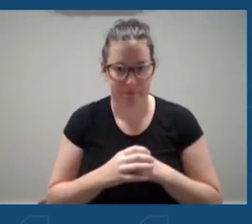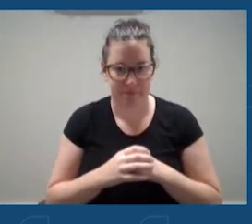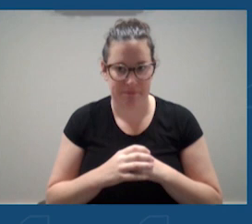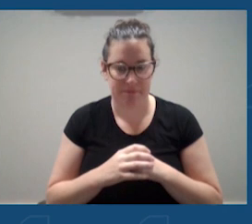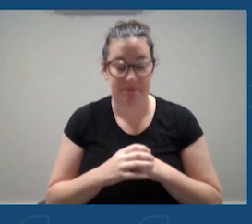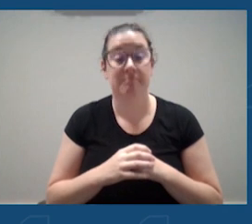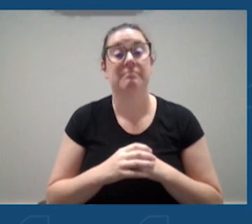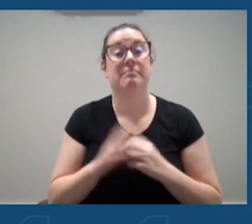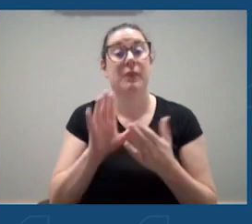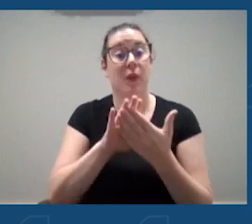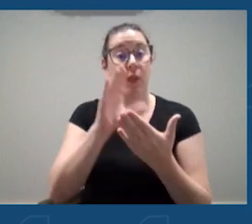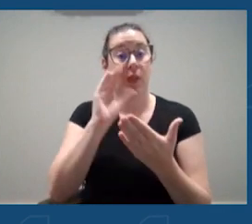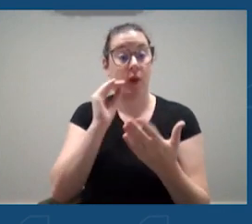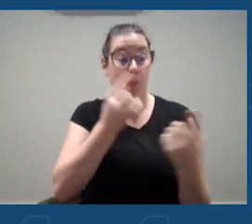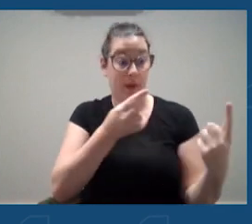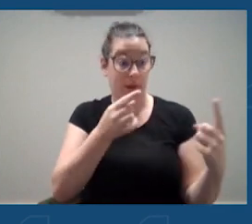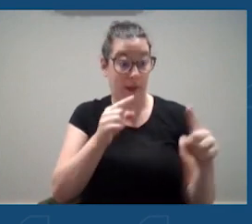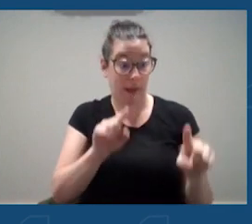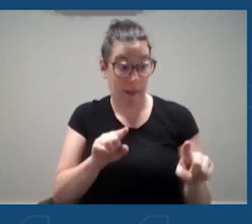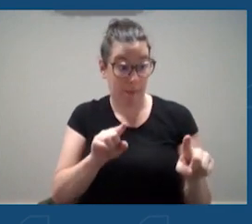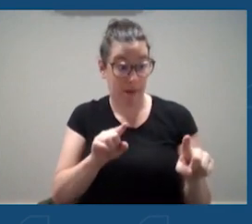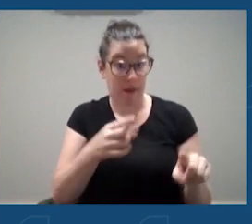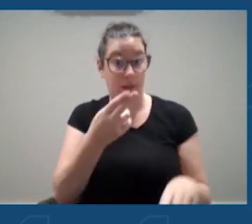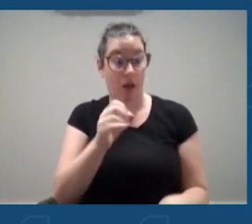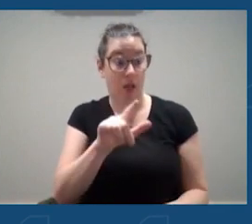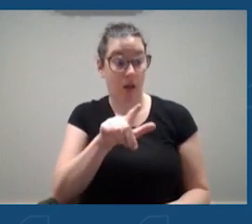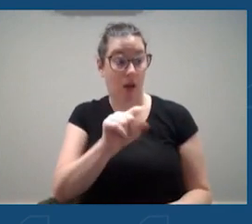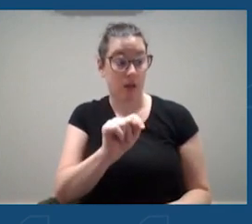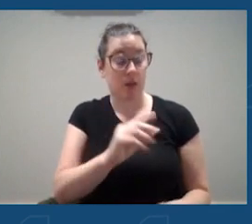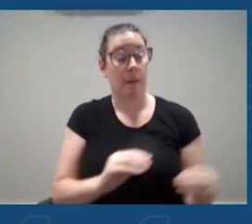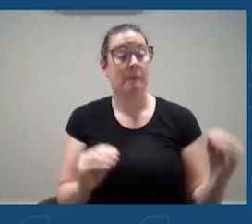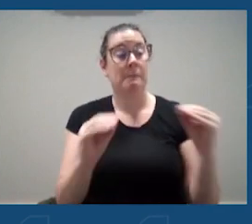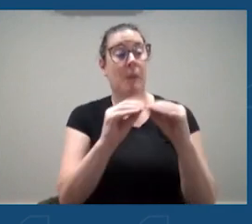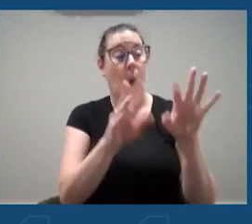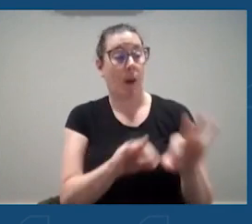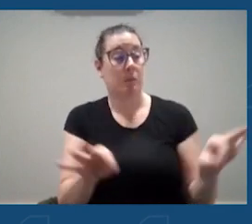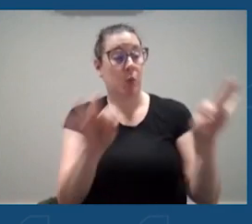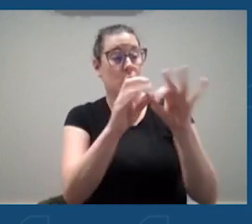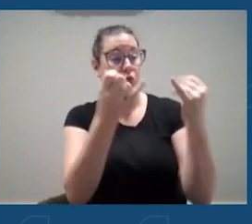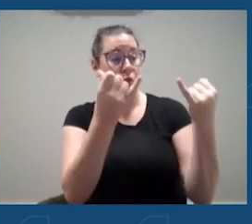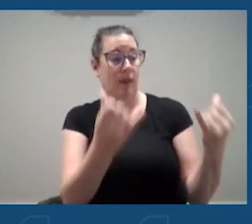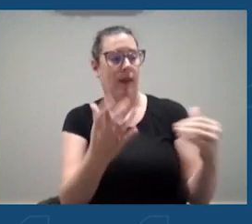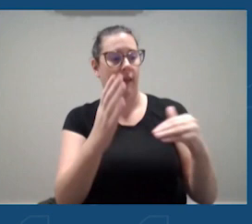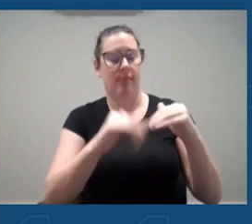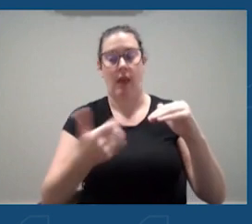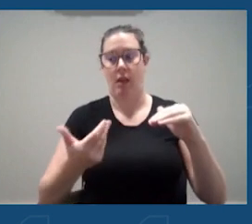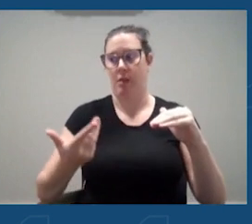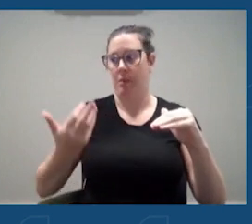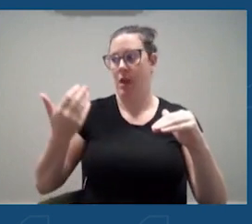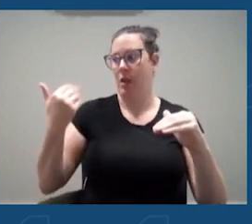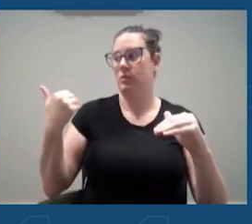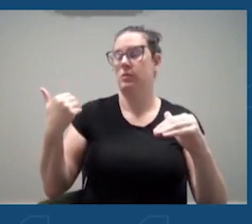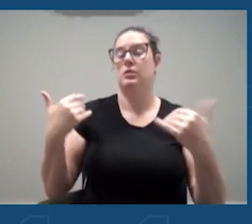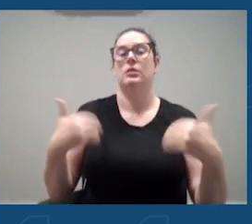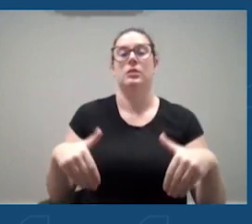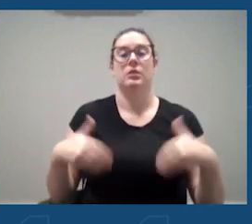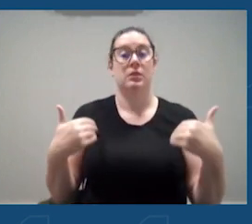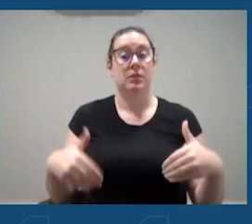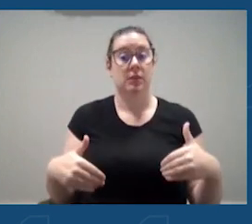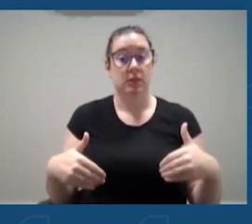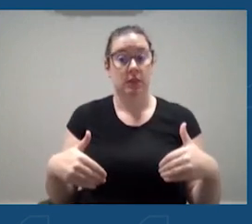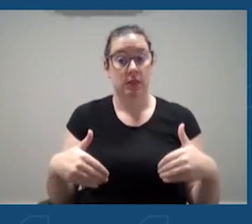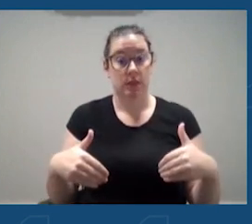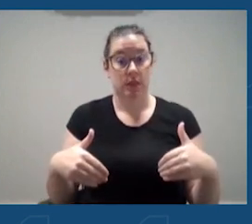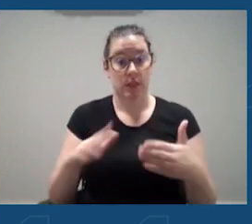Learning the lessons of Holocaust is more important today than ever before. And it's taken on a